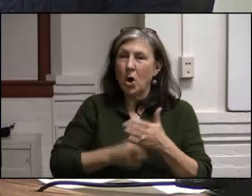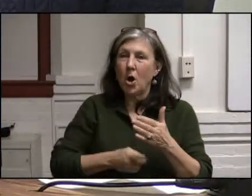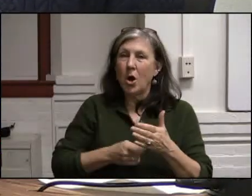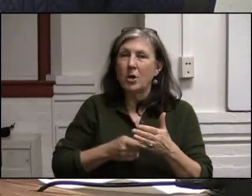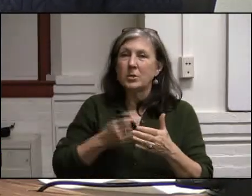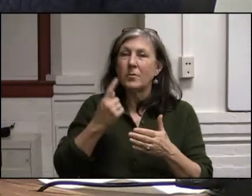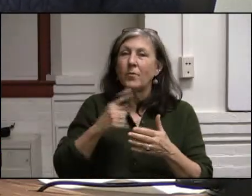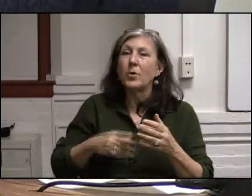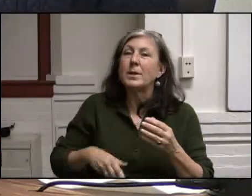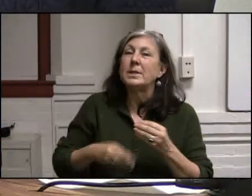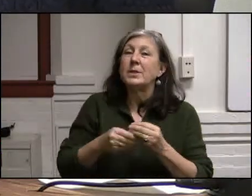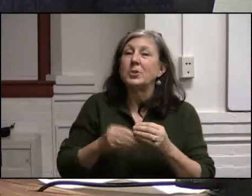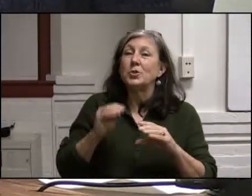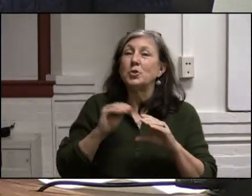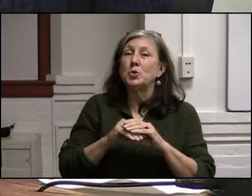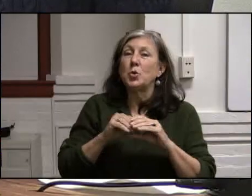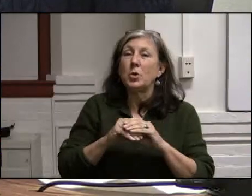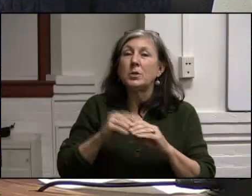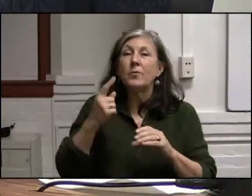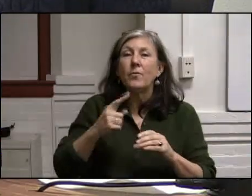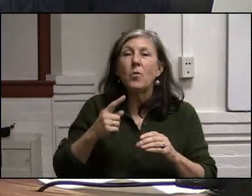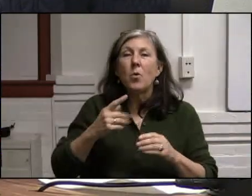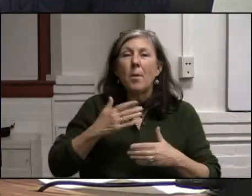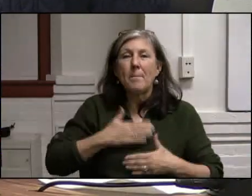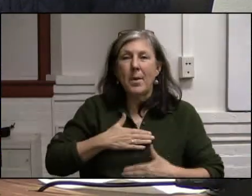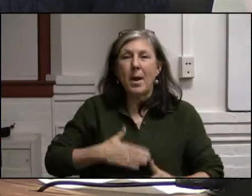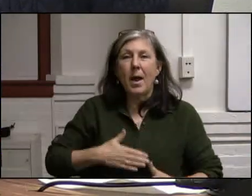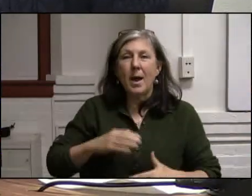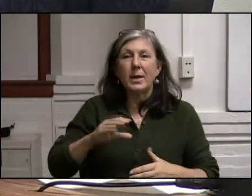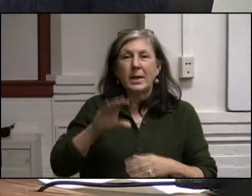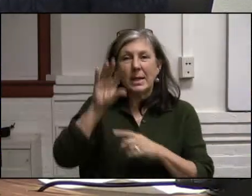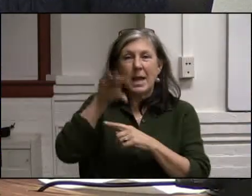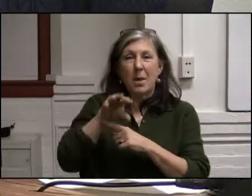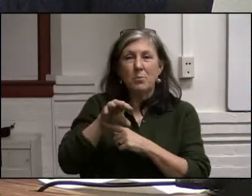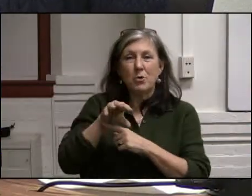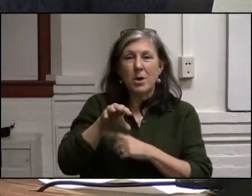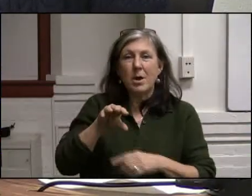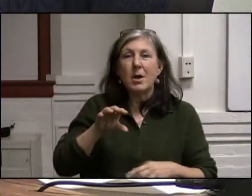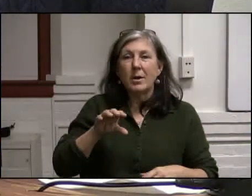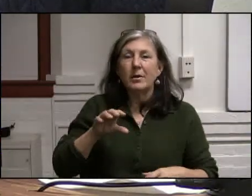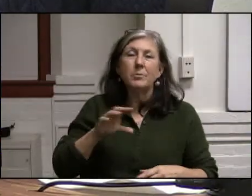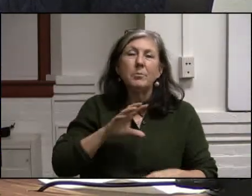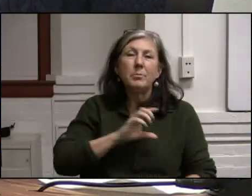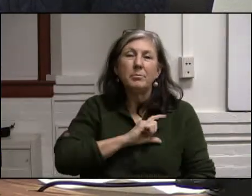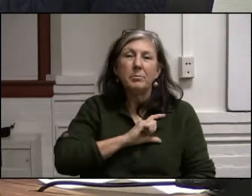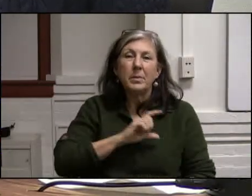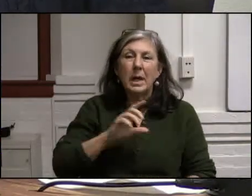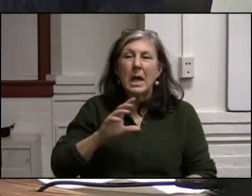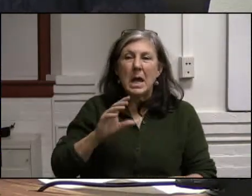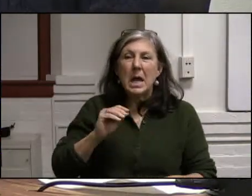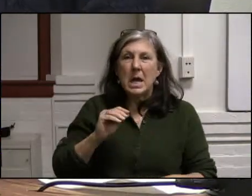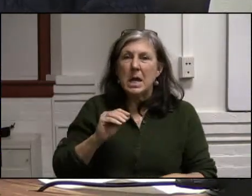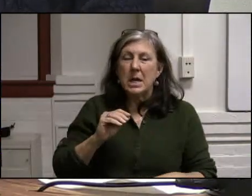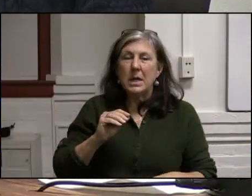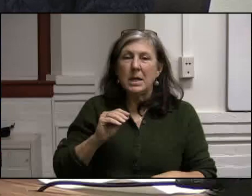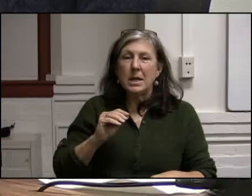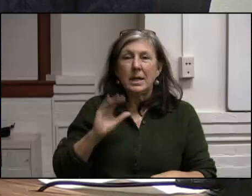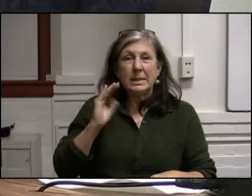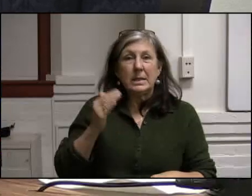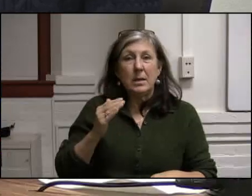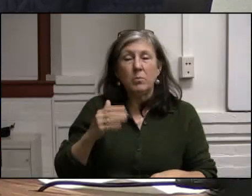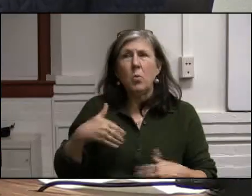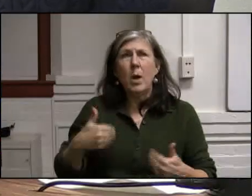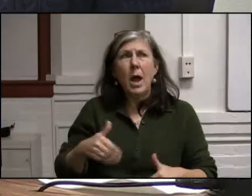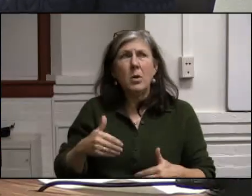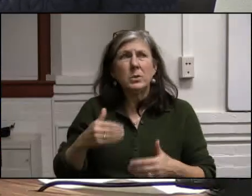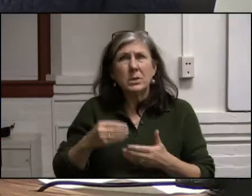additional storage for the body-worn cameras. There was a concern that was raised because it sounded like a lot of money compared to what people know